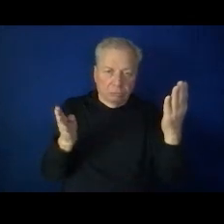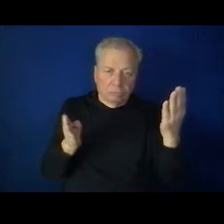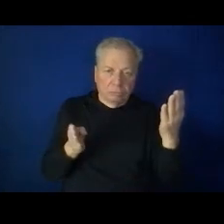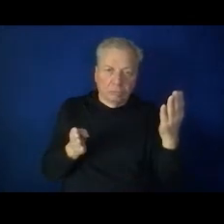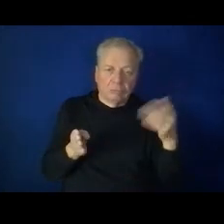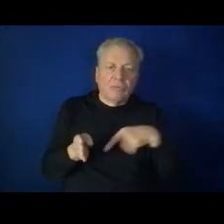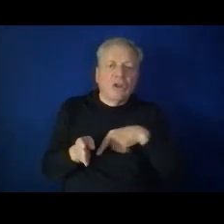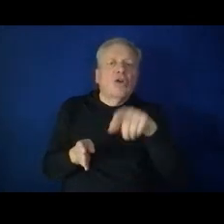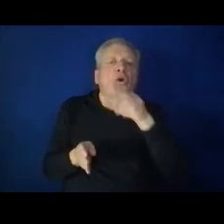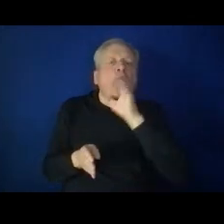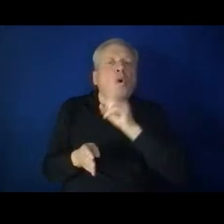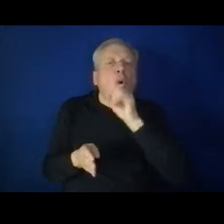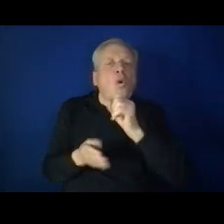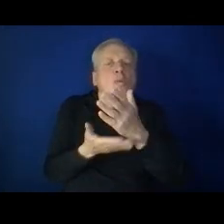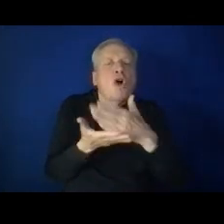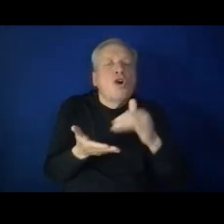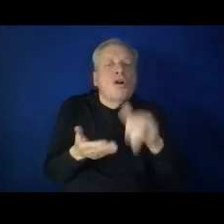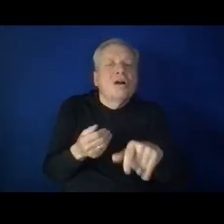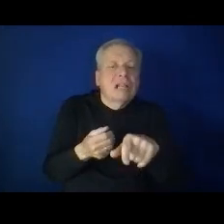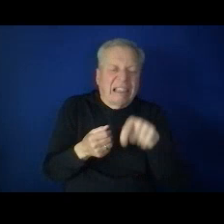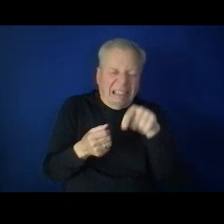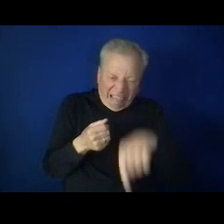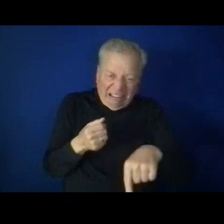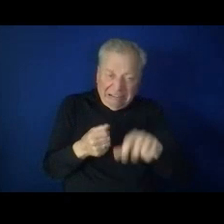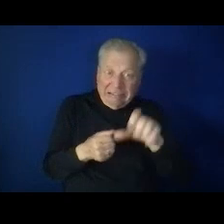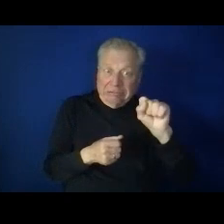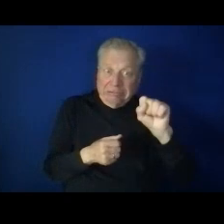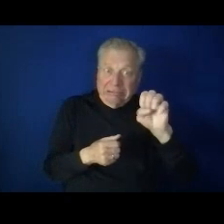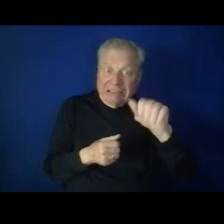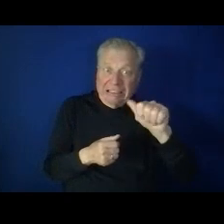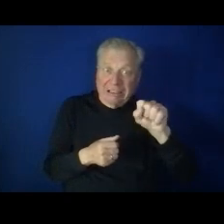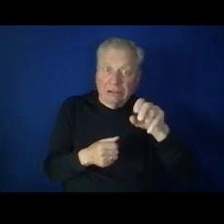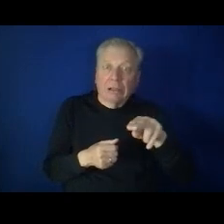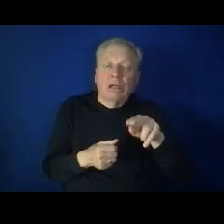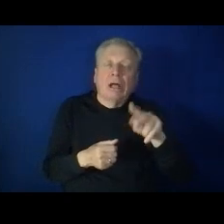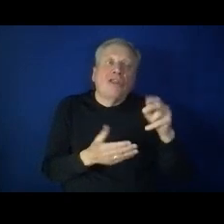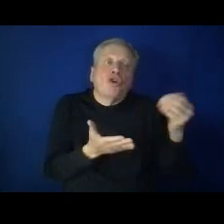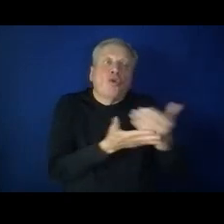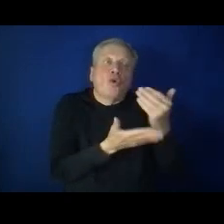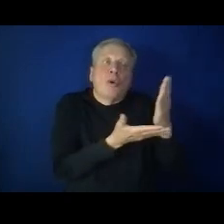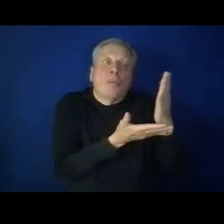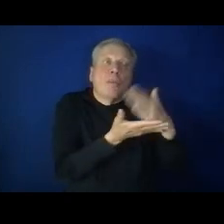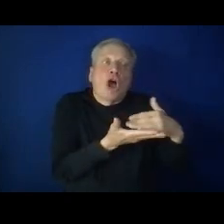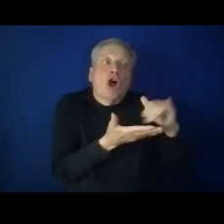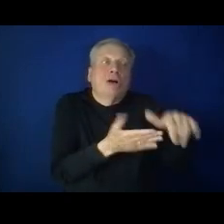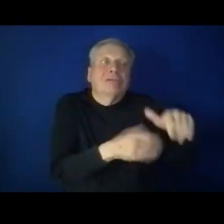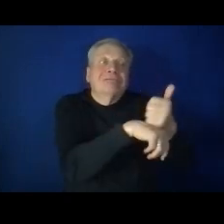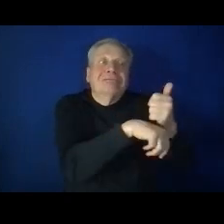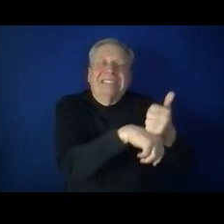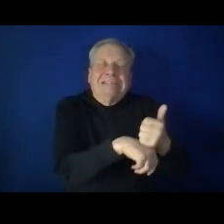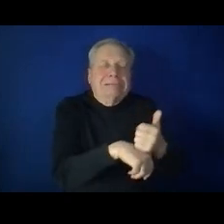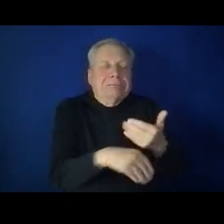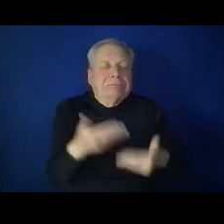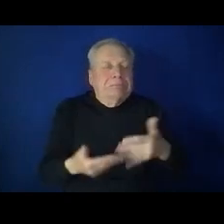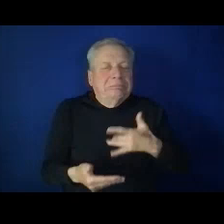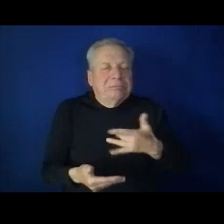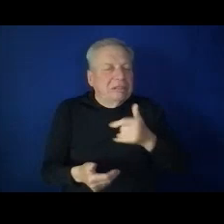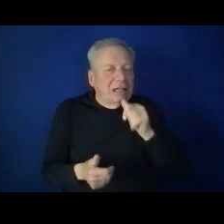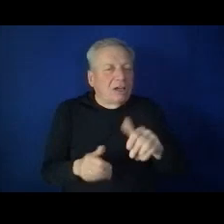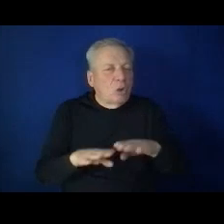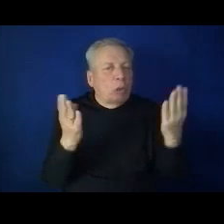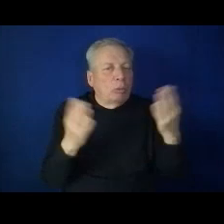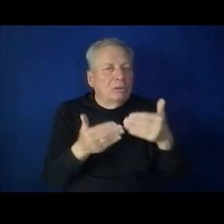old part this season. The newest part, probably not, but we're going to have some conversations